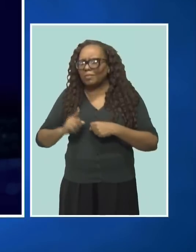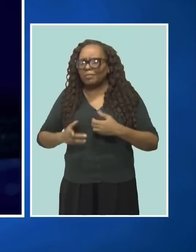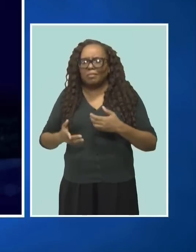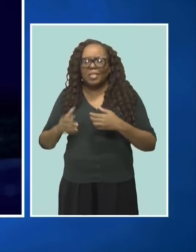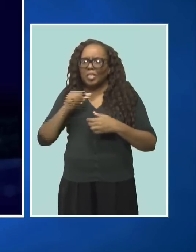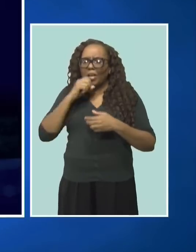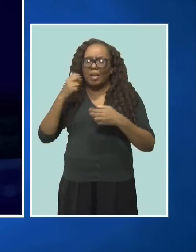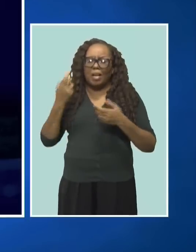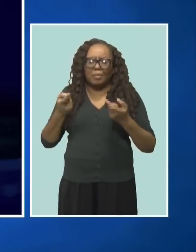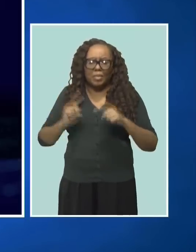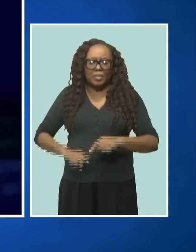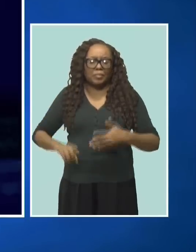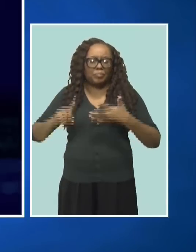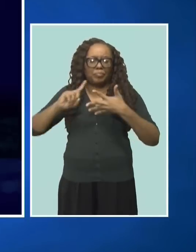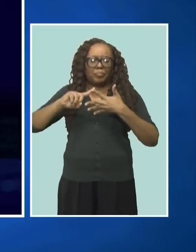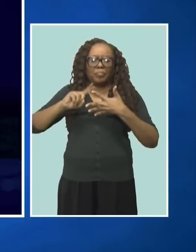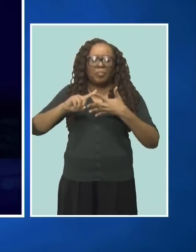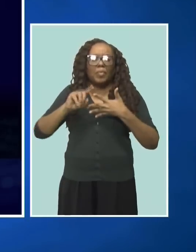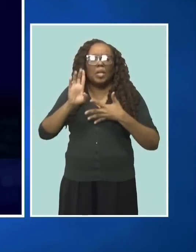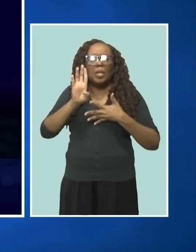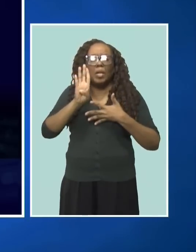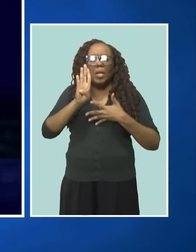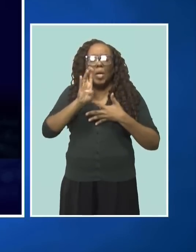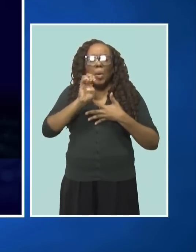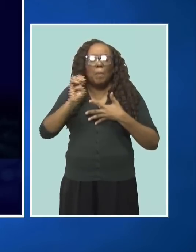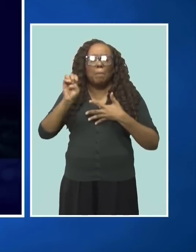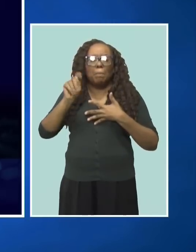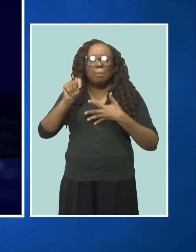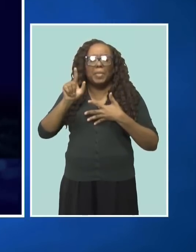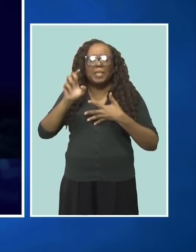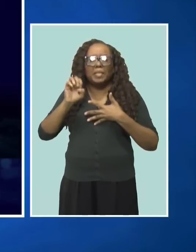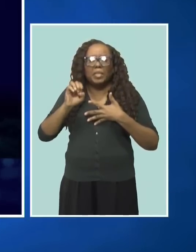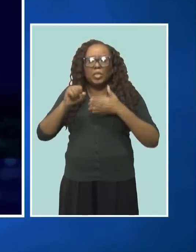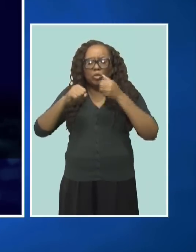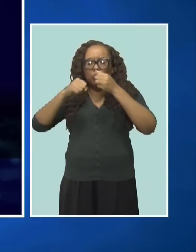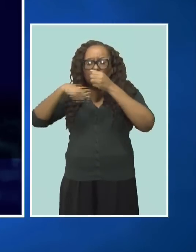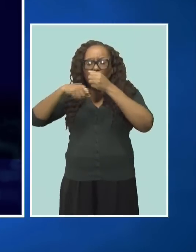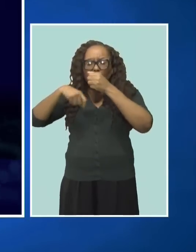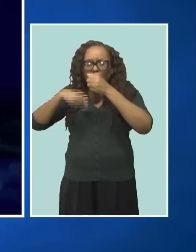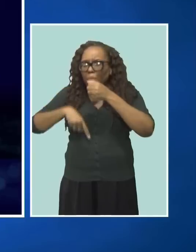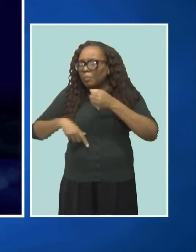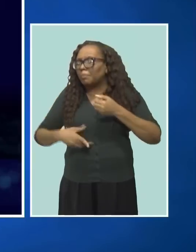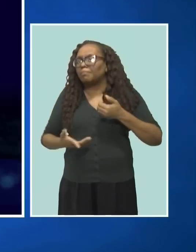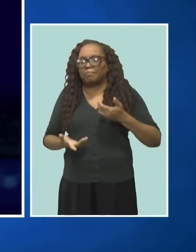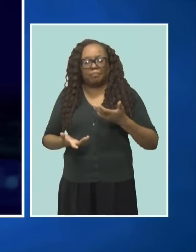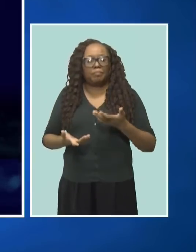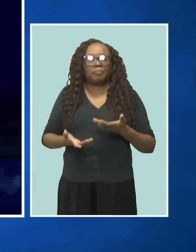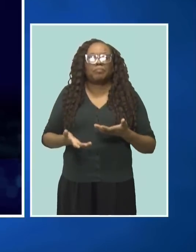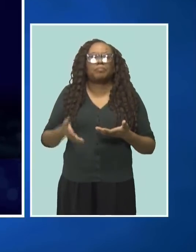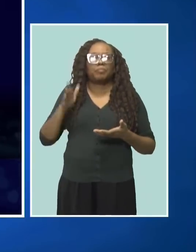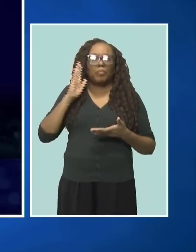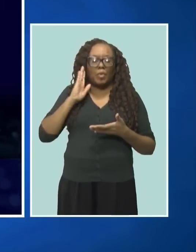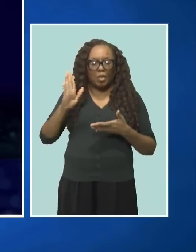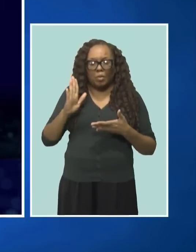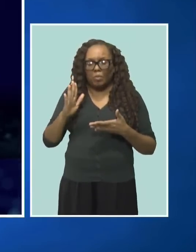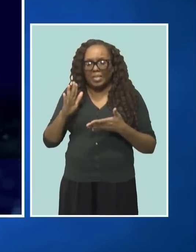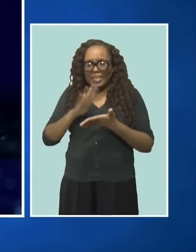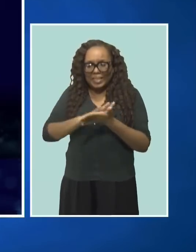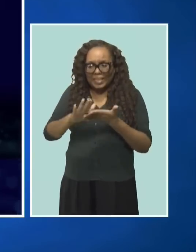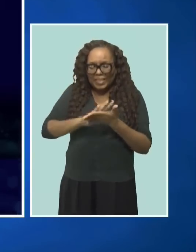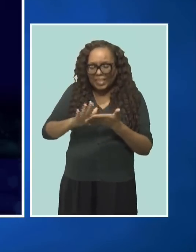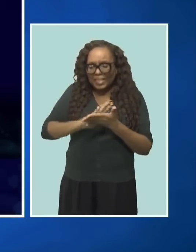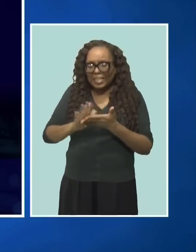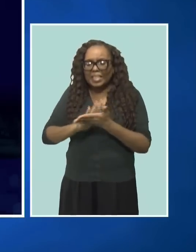same area could be addressed by changing of some desks in that area, and that would be effective. The whole area then will